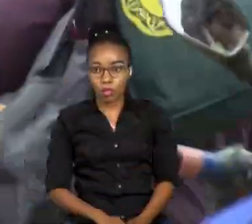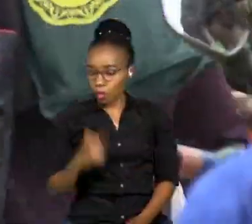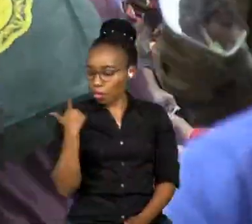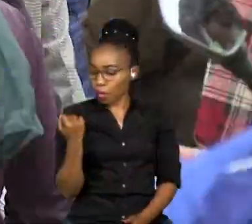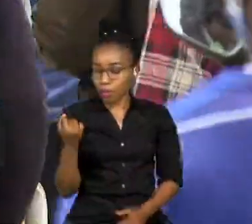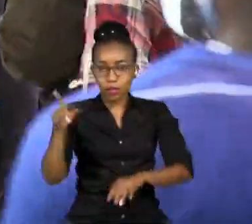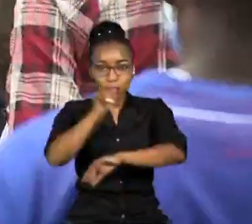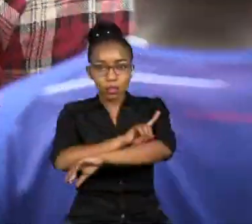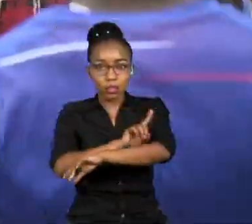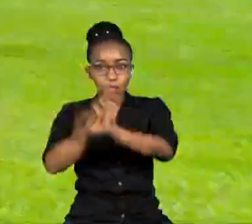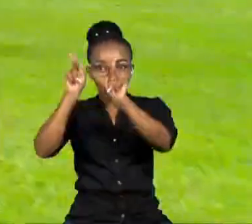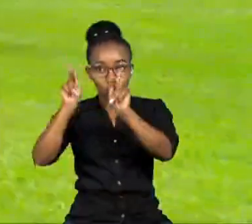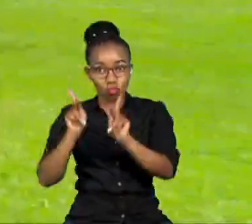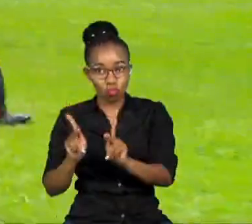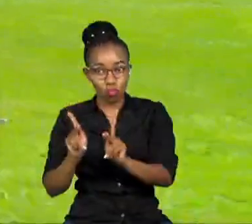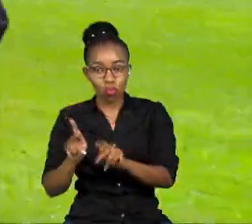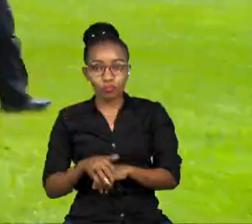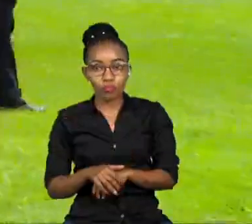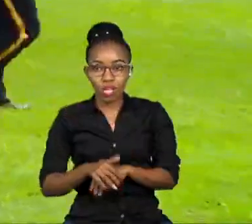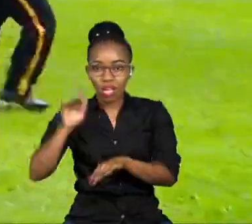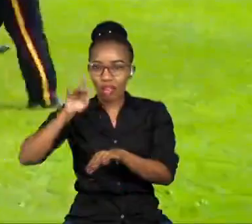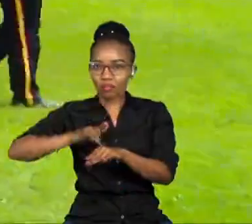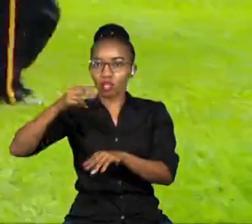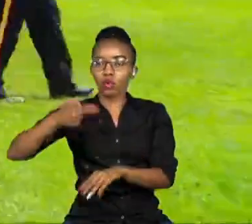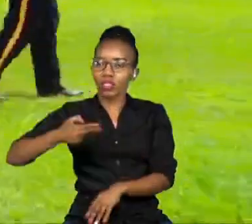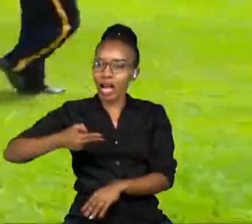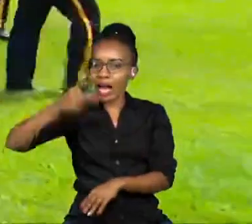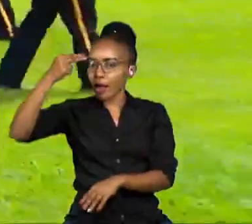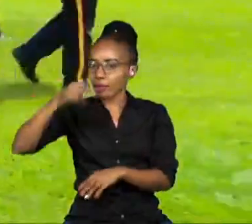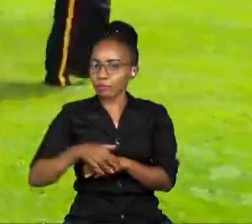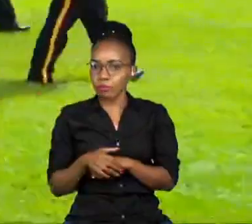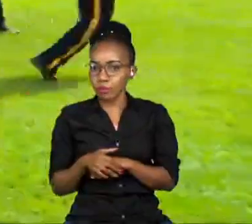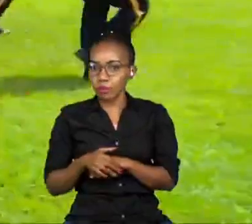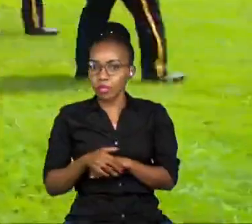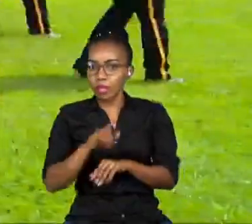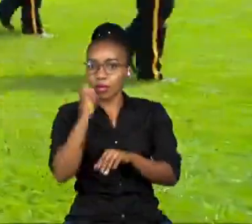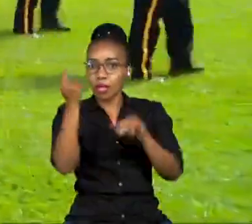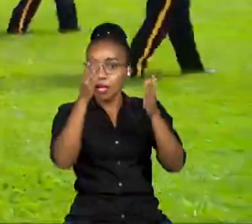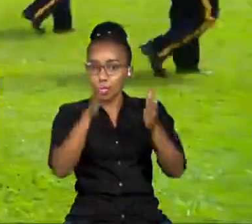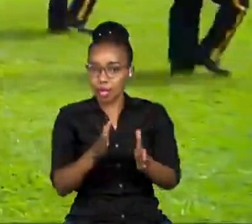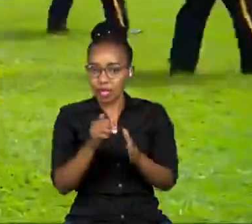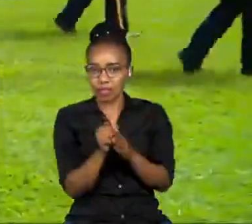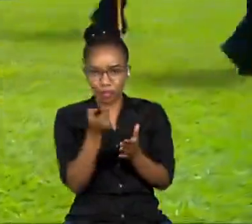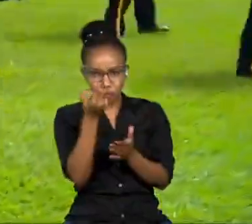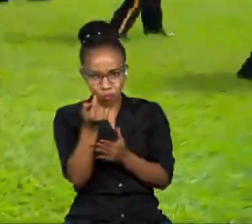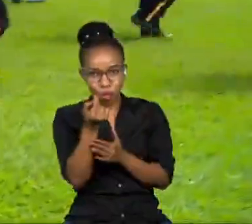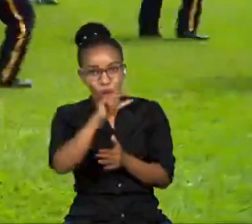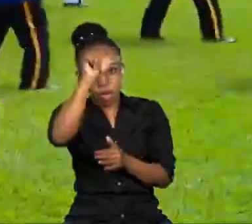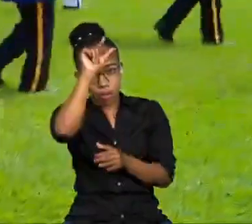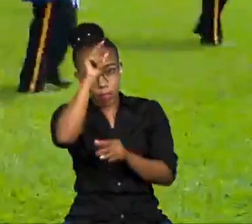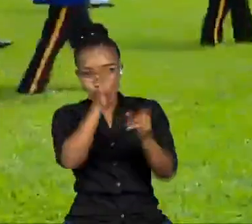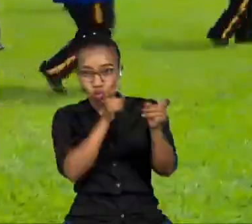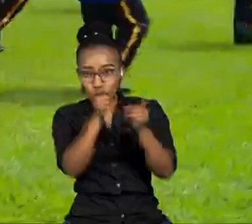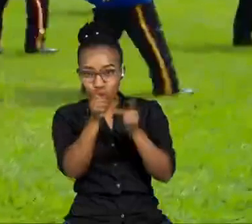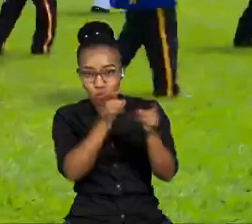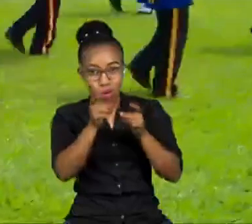days, Kisumu has been witnessing a surge in the virus infections, and with minimal Kenyans being allowed, how the government will control the